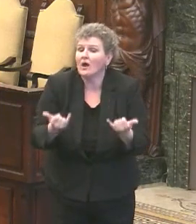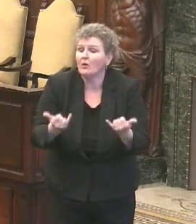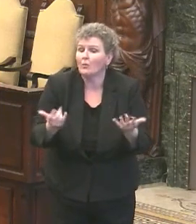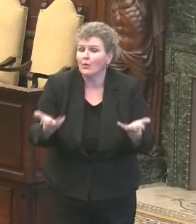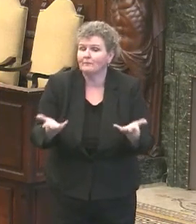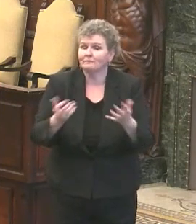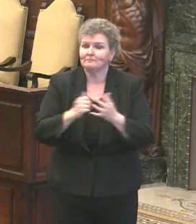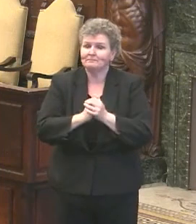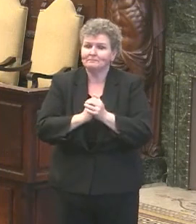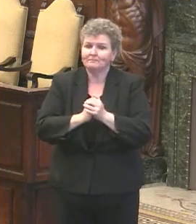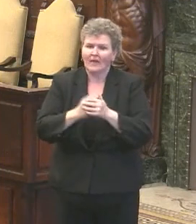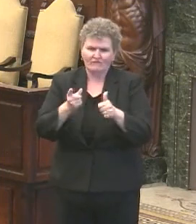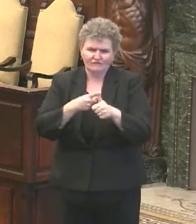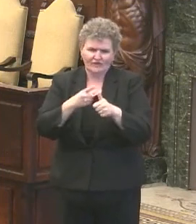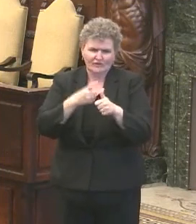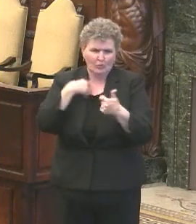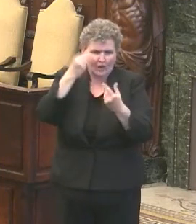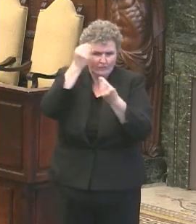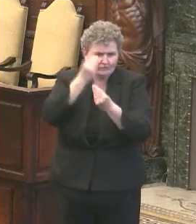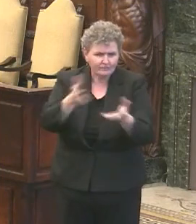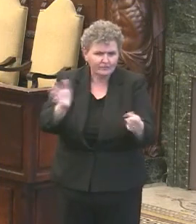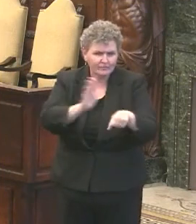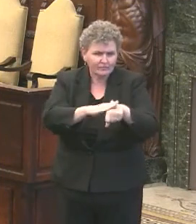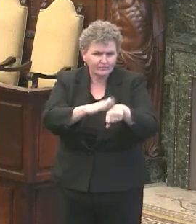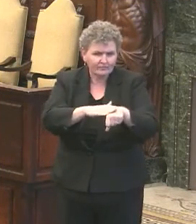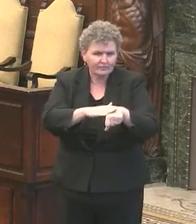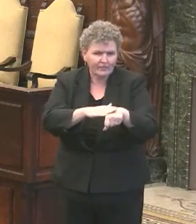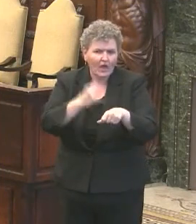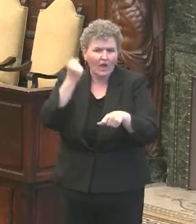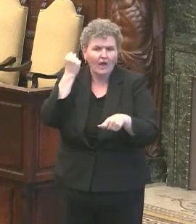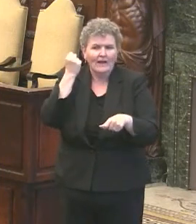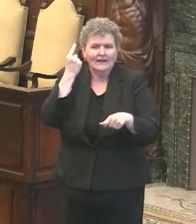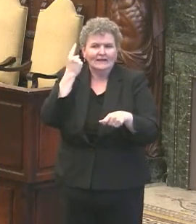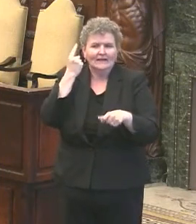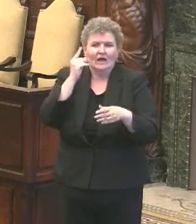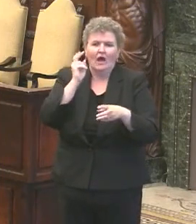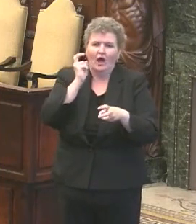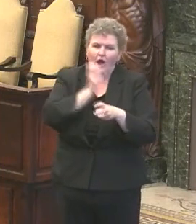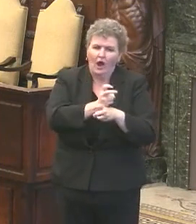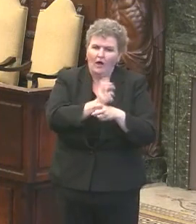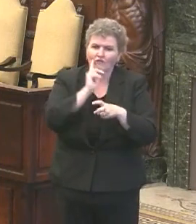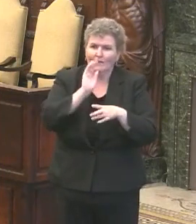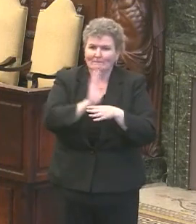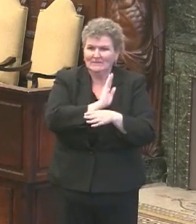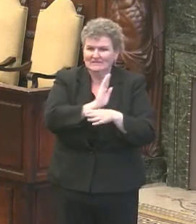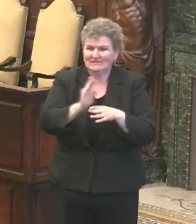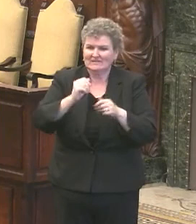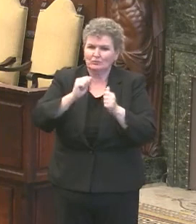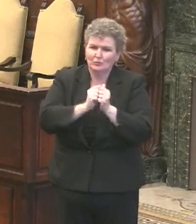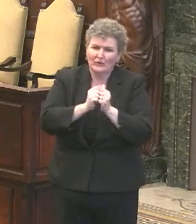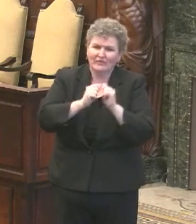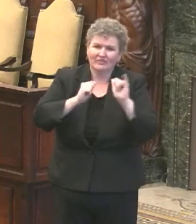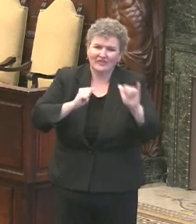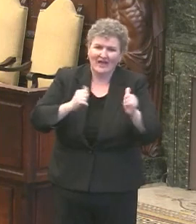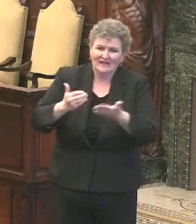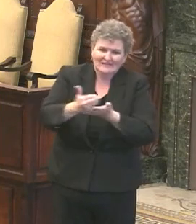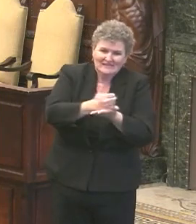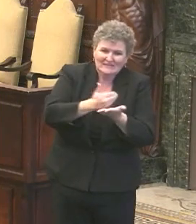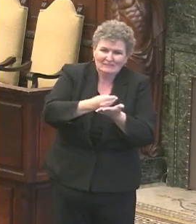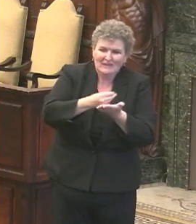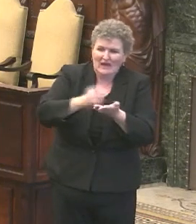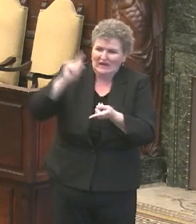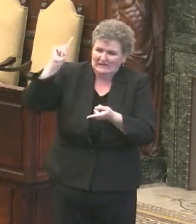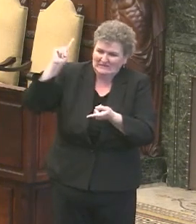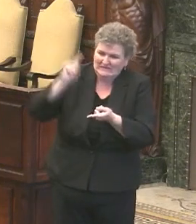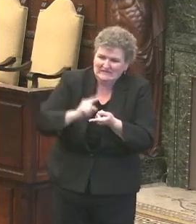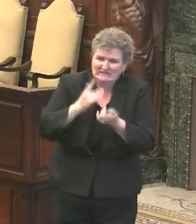First, let me just say, I understand this is a very difficult time for businesses. It's been months when their income has taken a big hit. And we